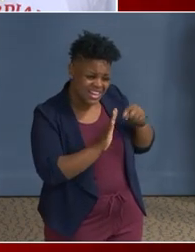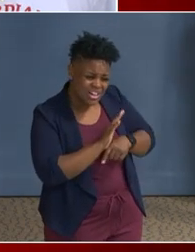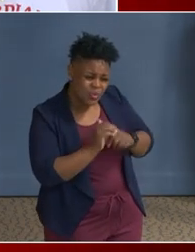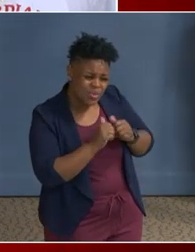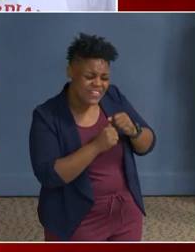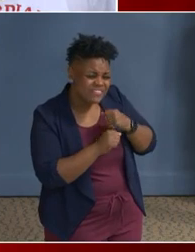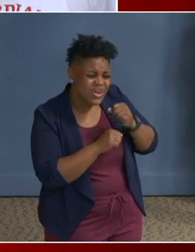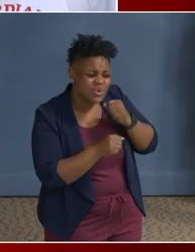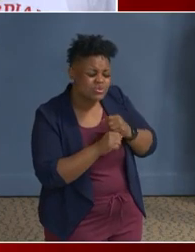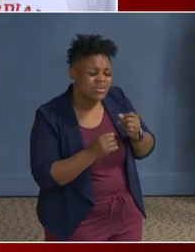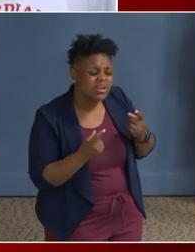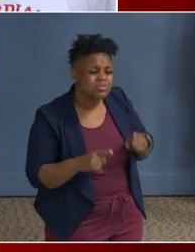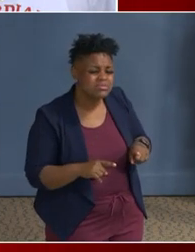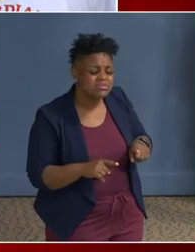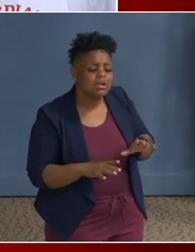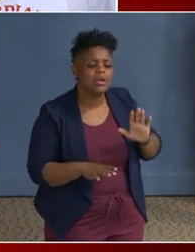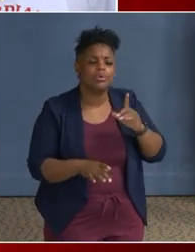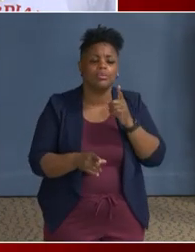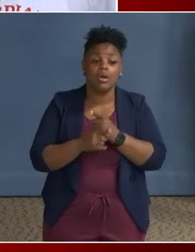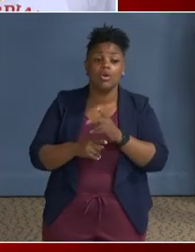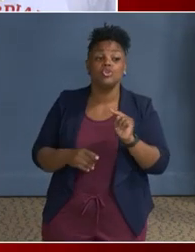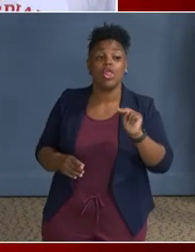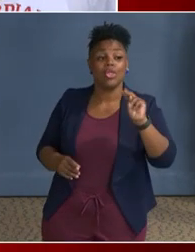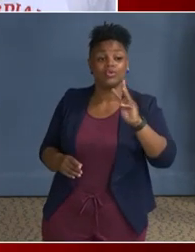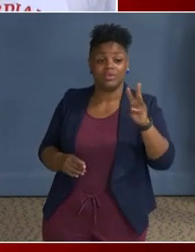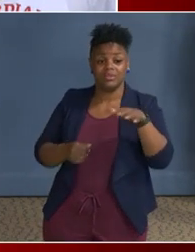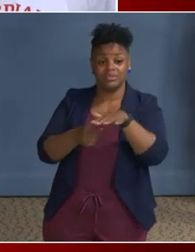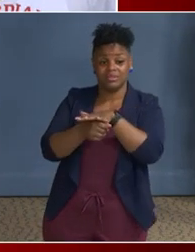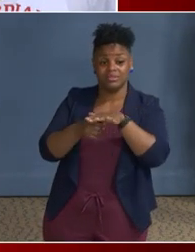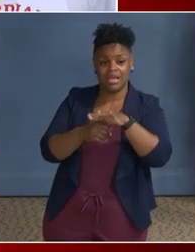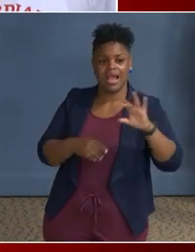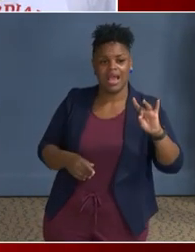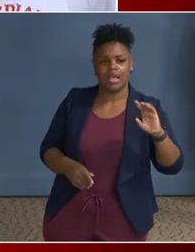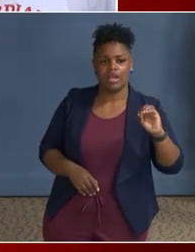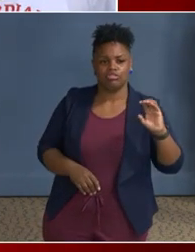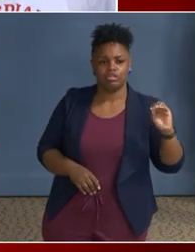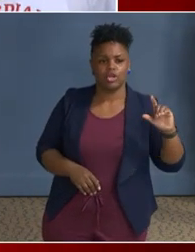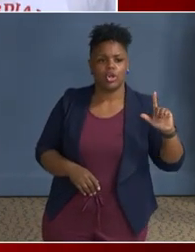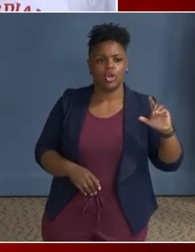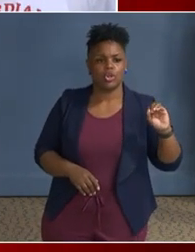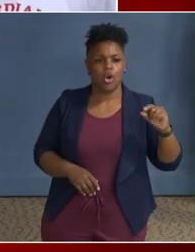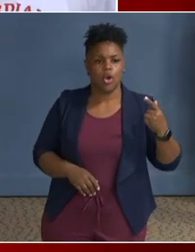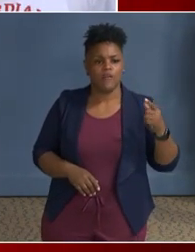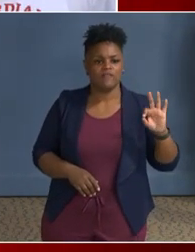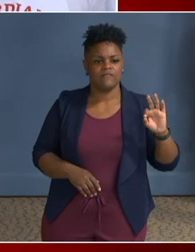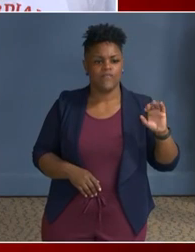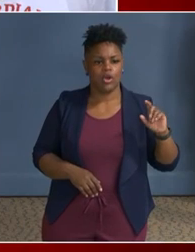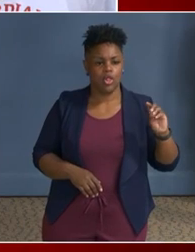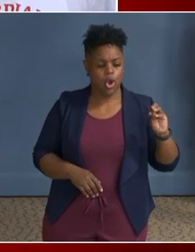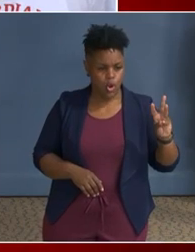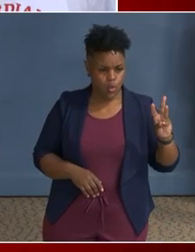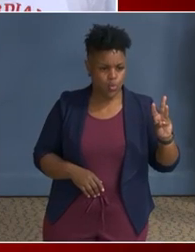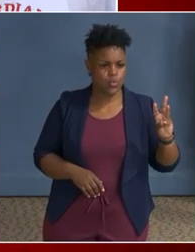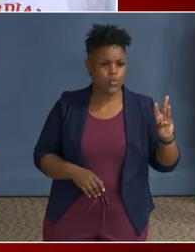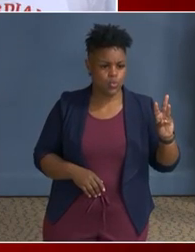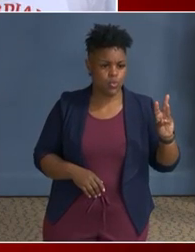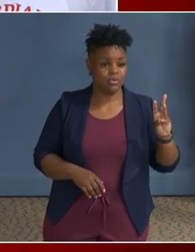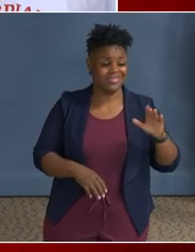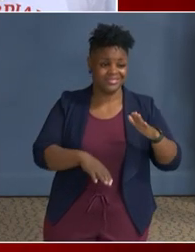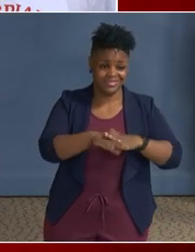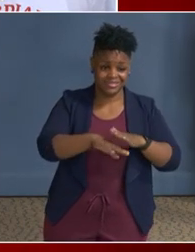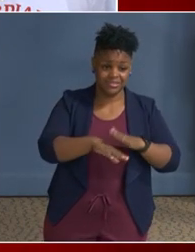Northwest. I believe it was in the 800 block of Longfellow Street Northwest. And we had, this just goes to show you how extremely